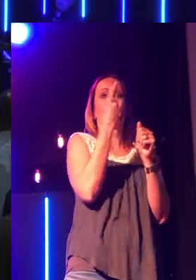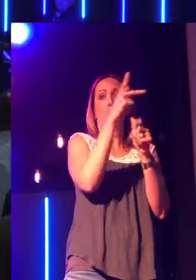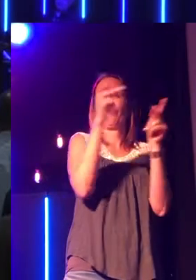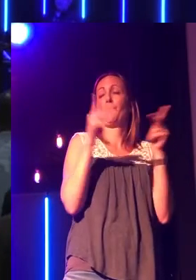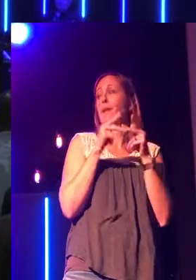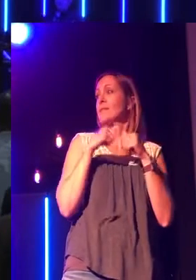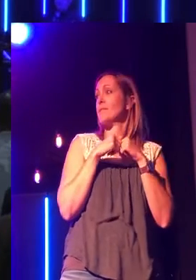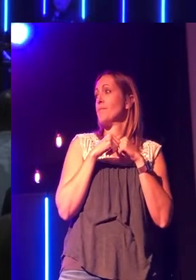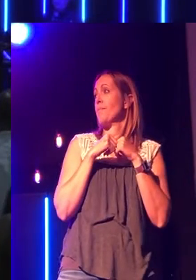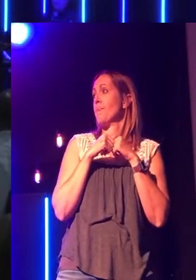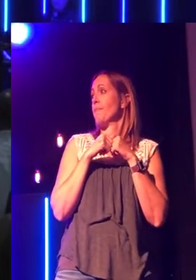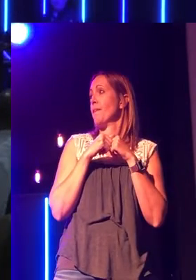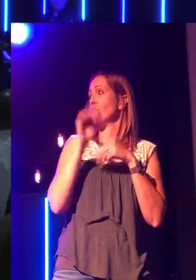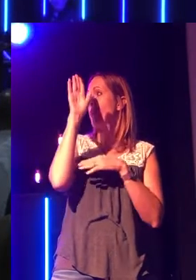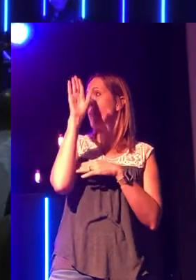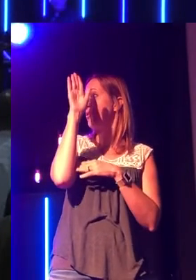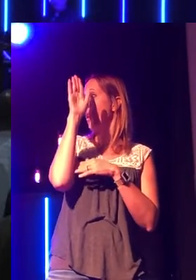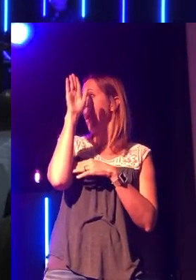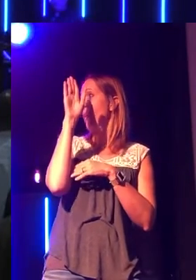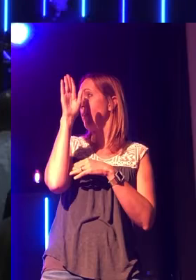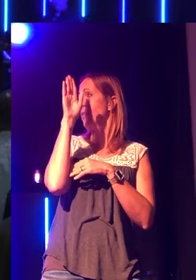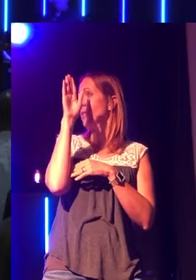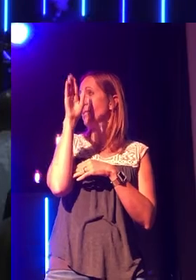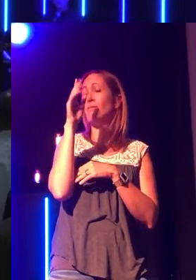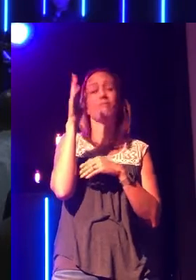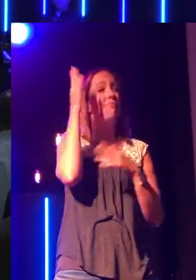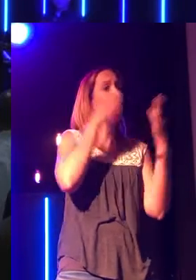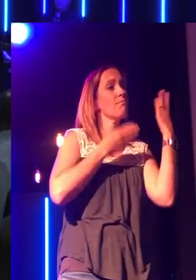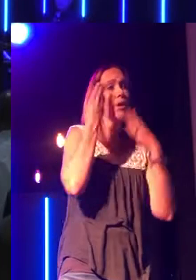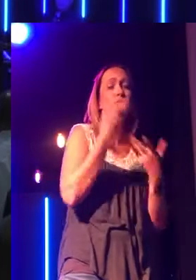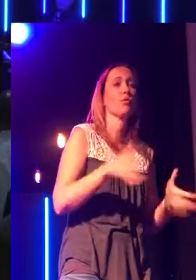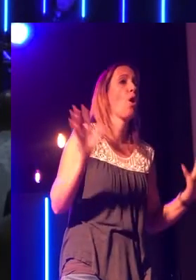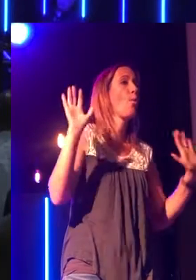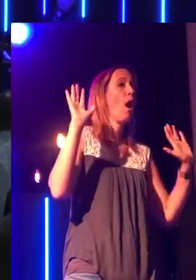there, if you're out there, if you just raise your hand high enough, we don't want to embarrass you, we want